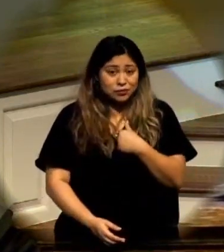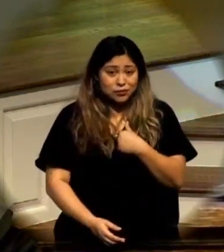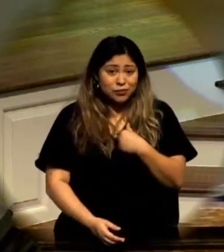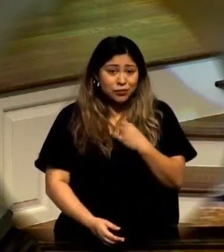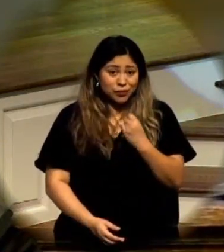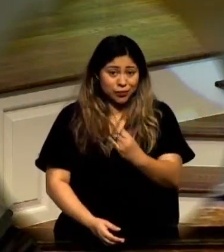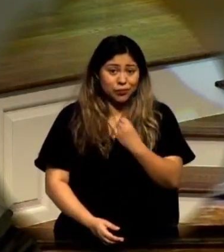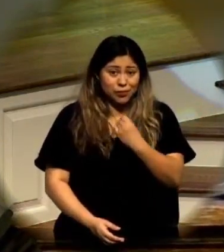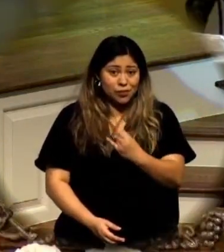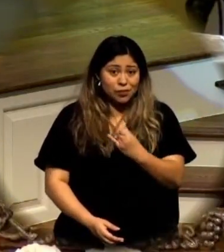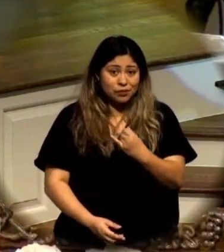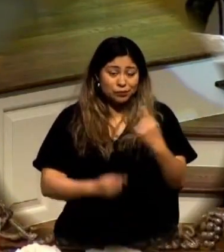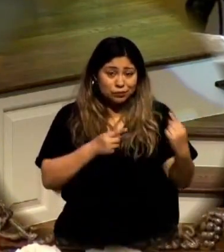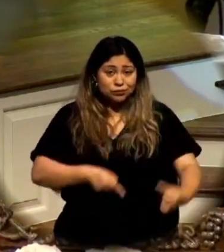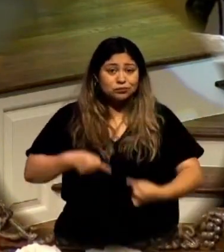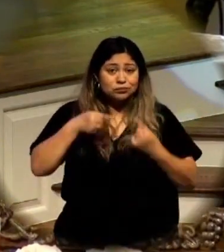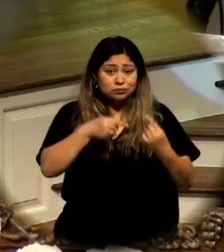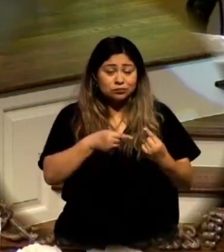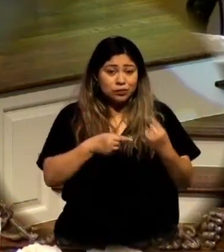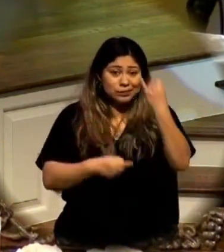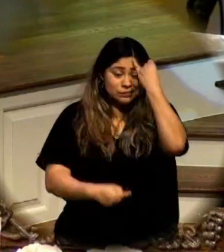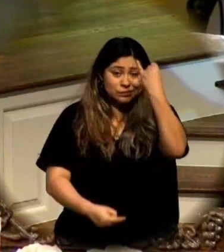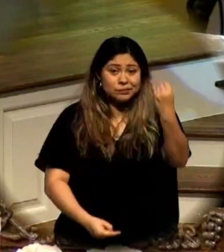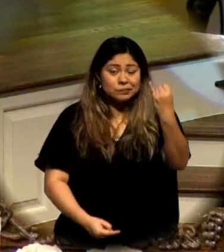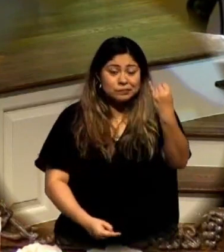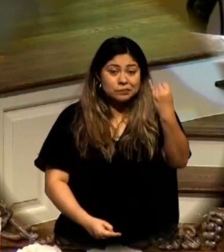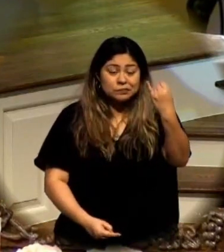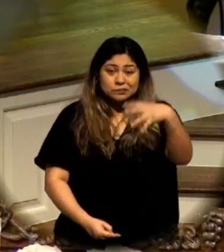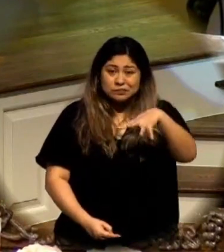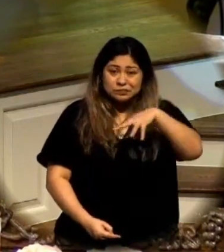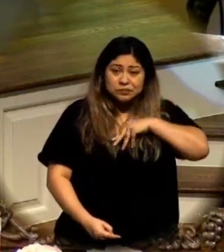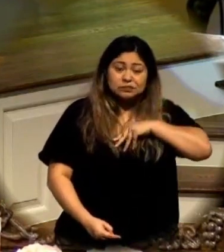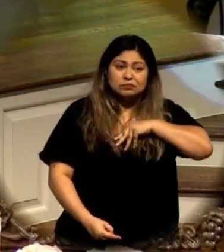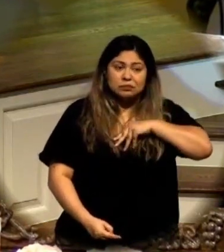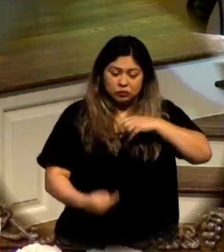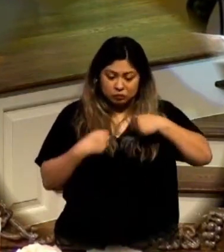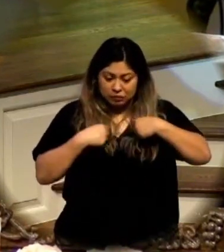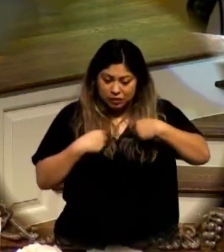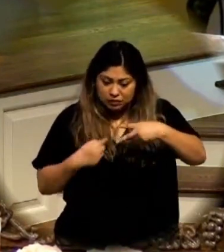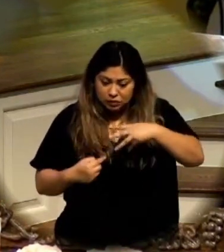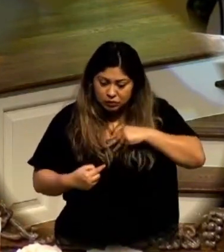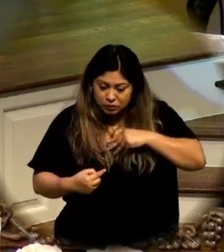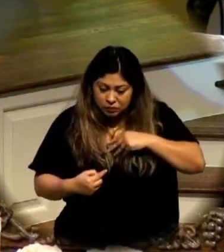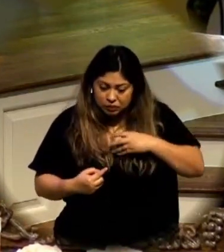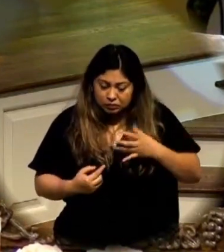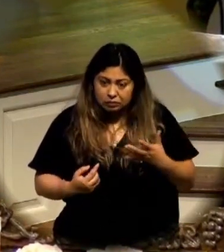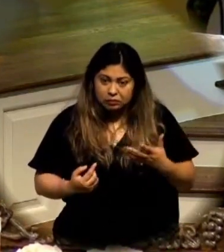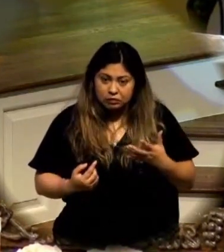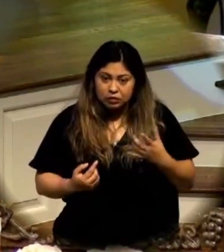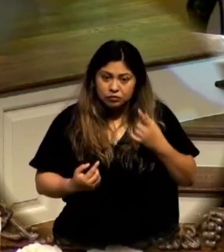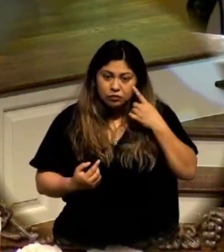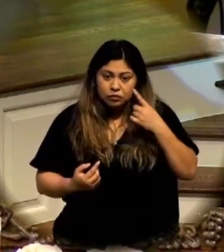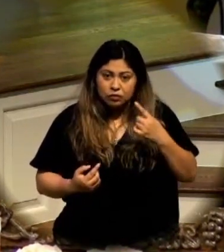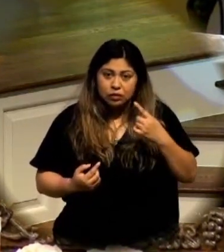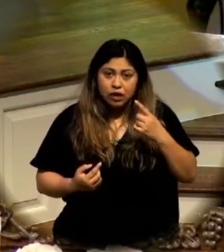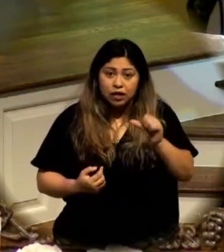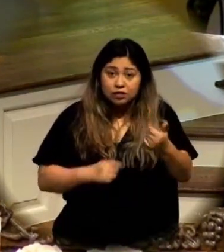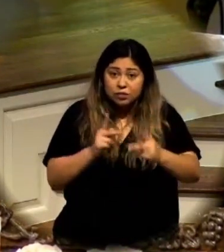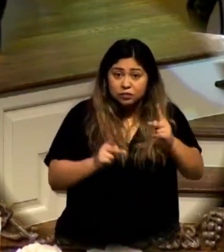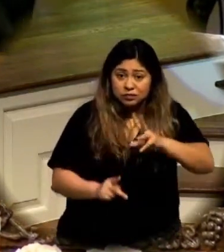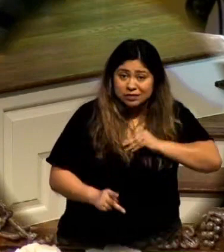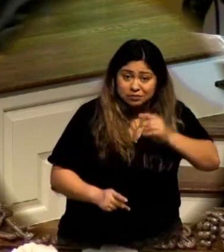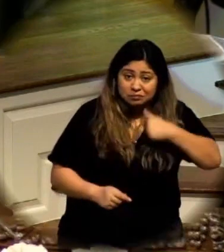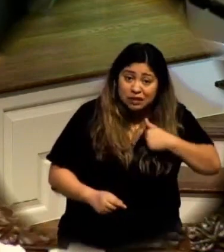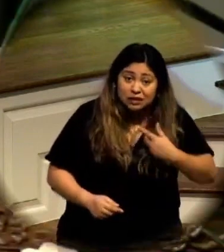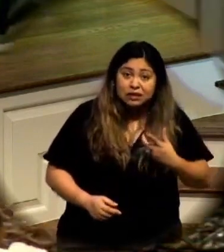in order to be acceptable, in order to be loved, we must be perfect. I can remember